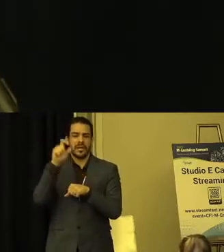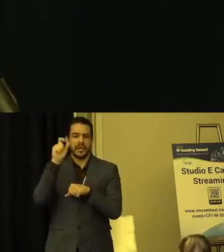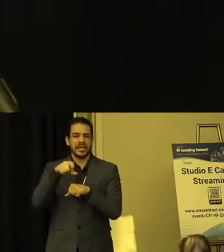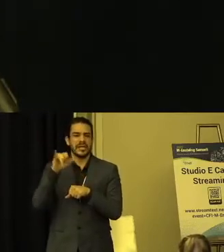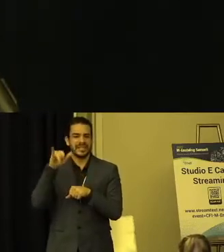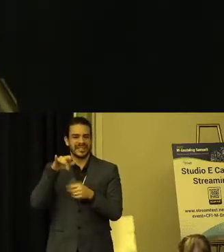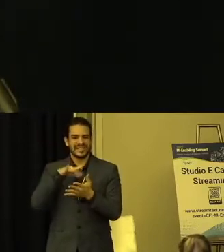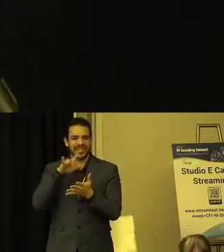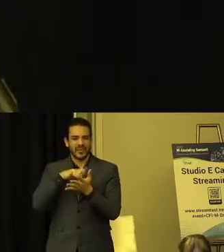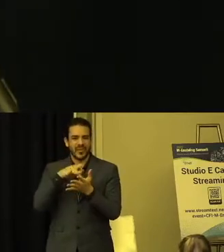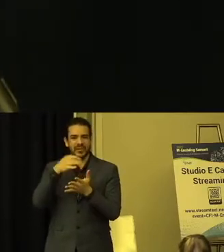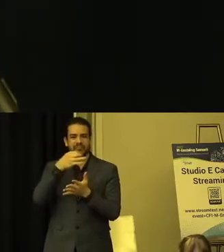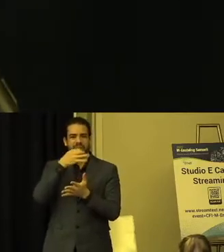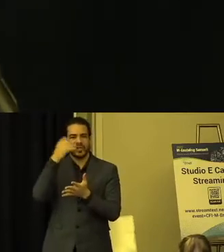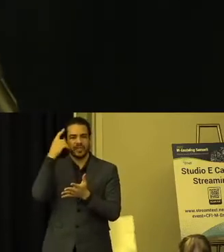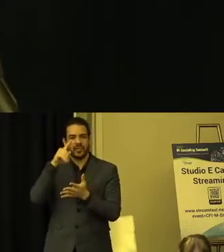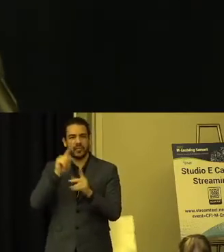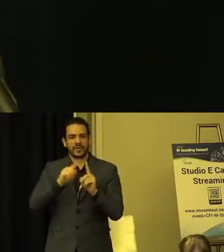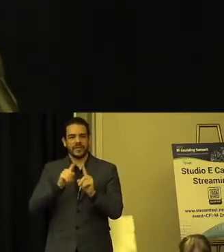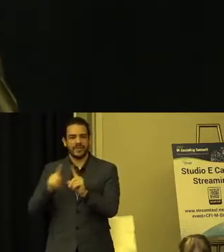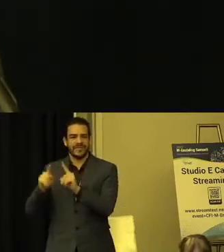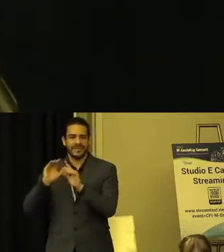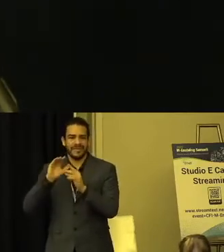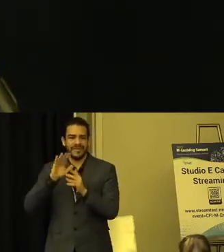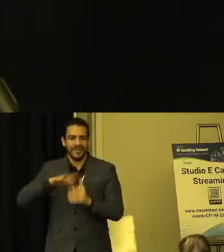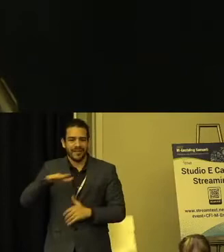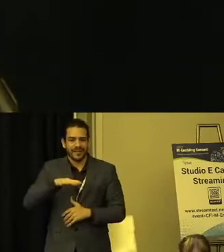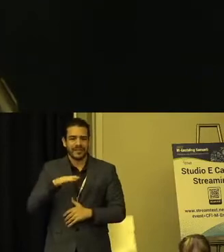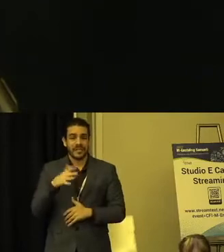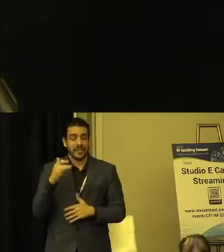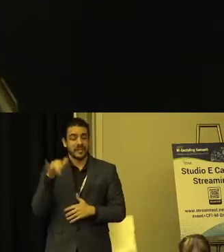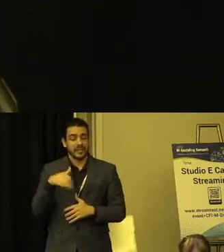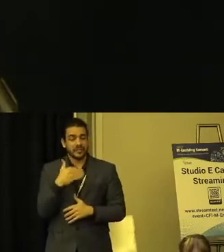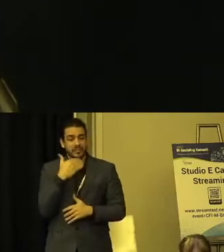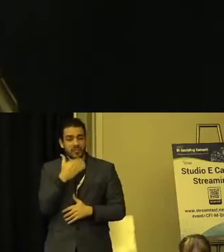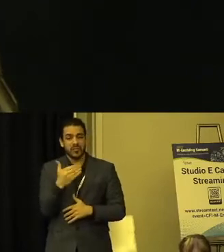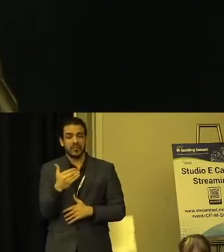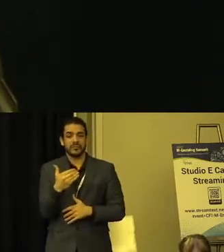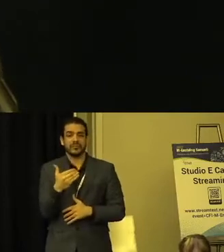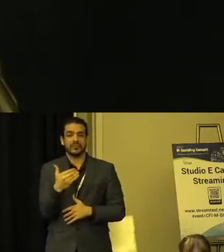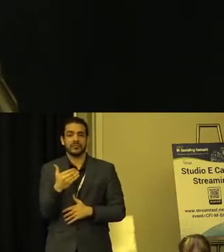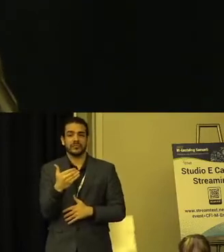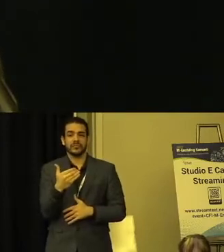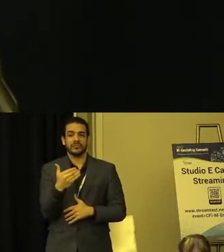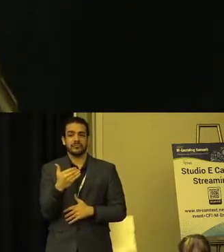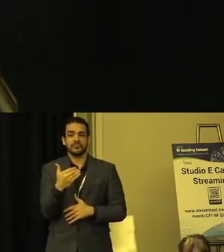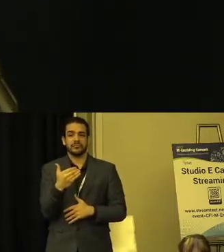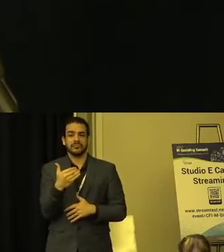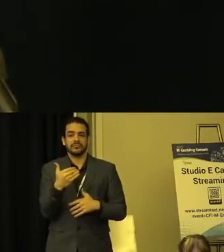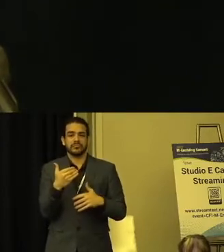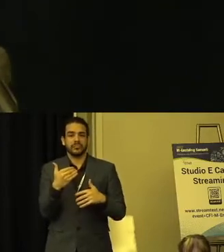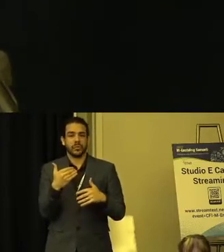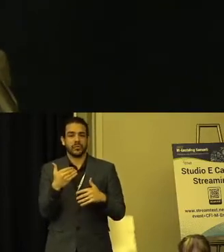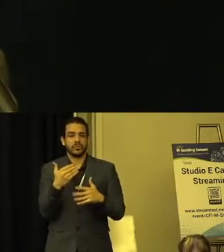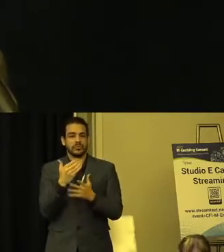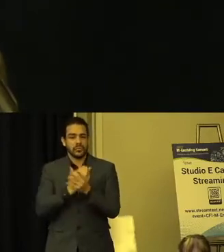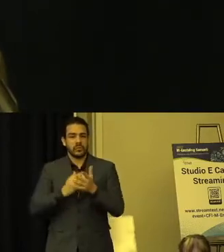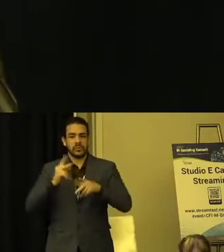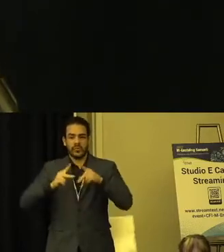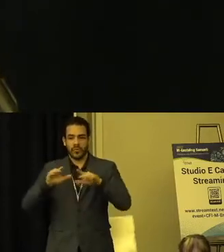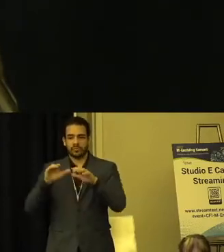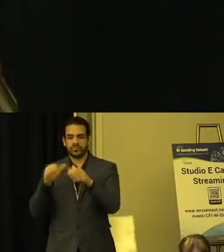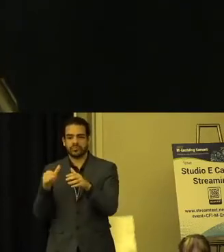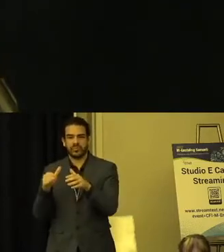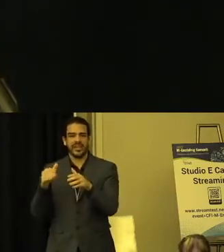centralized expertise in those areas. It is good to have people who represent